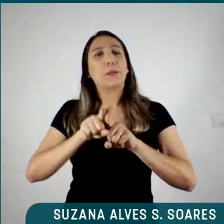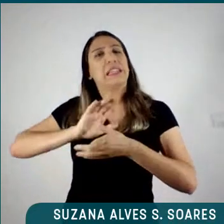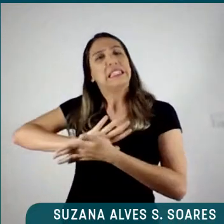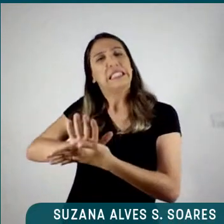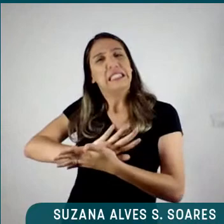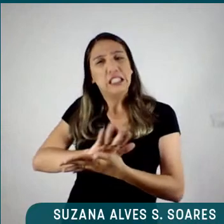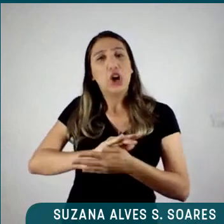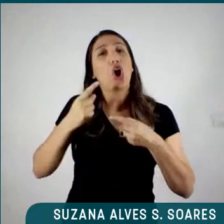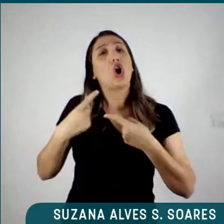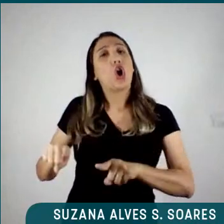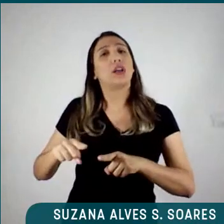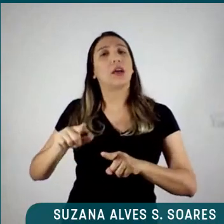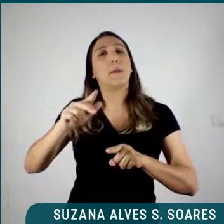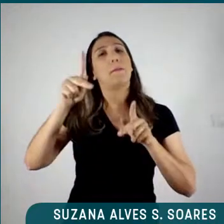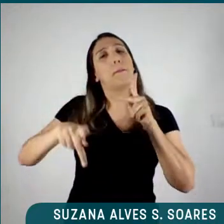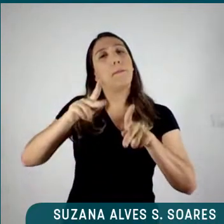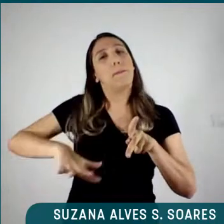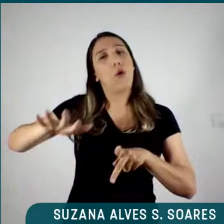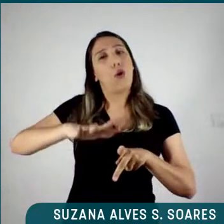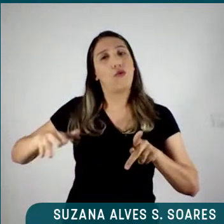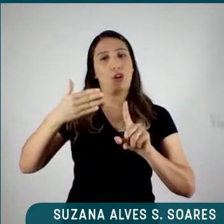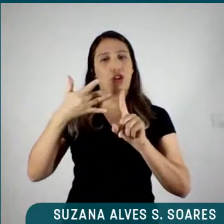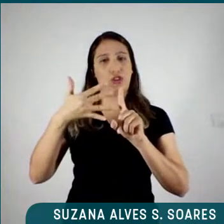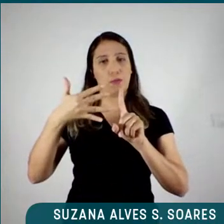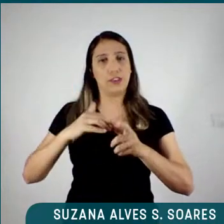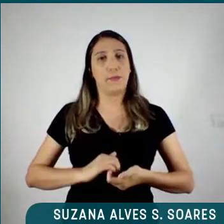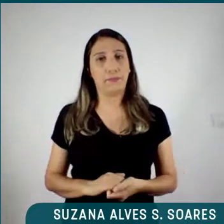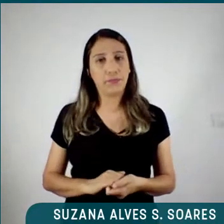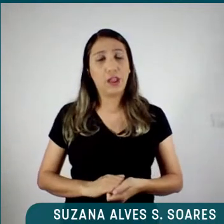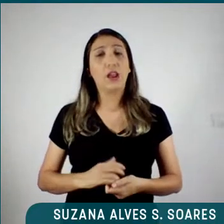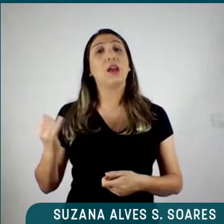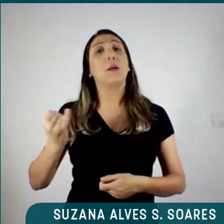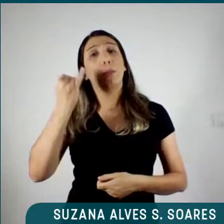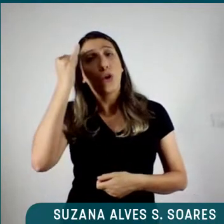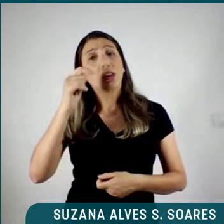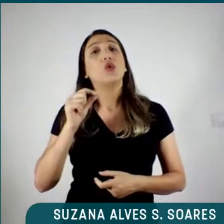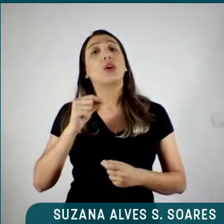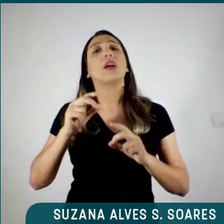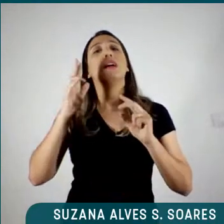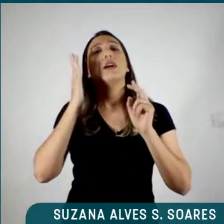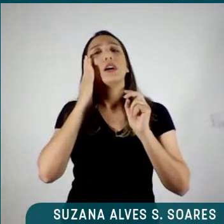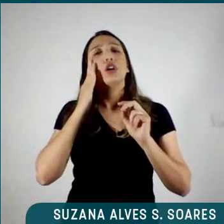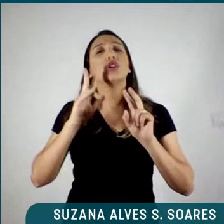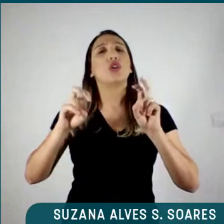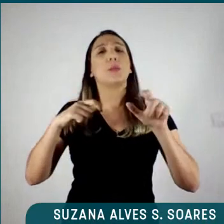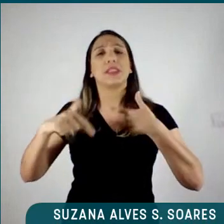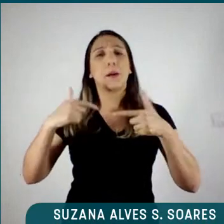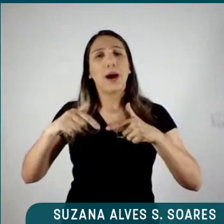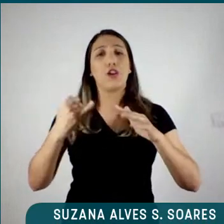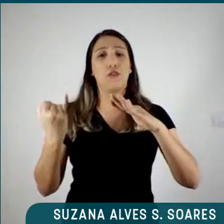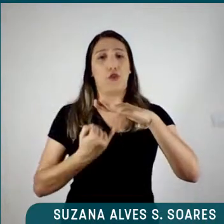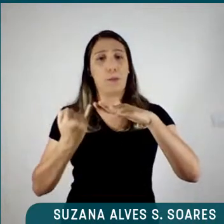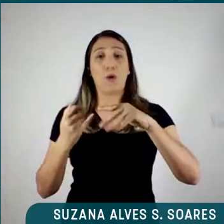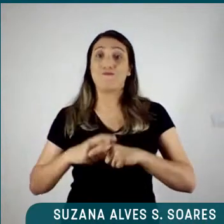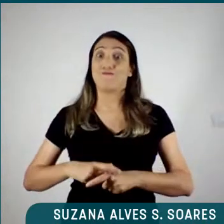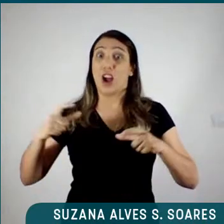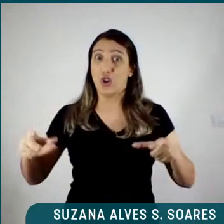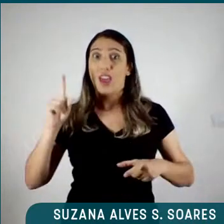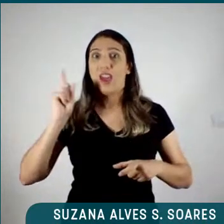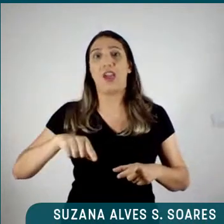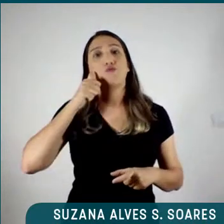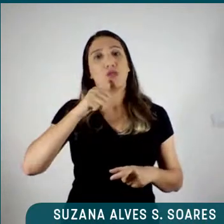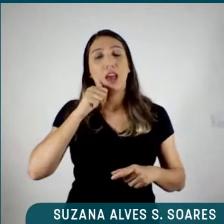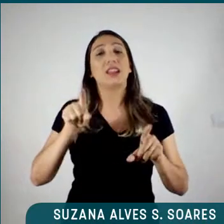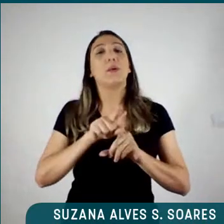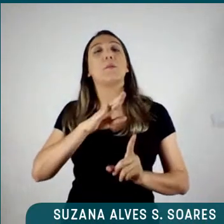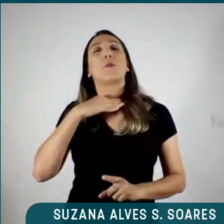who lost our jobs since the beginning of the pandemic. Domestic violence became worse and the